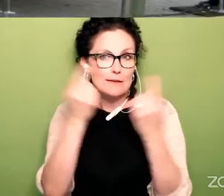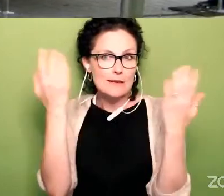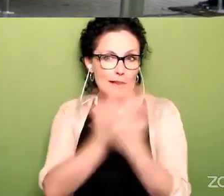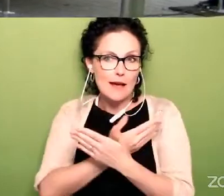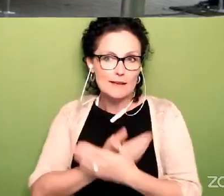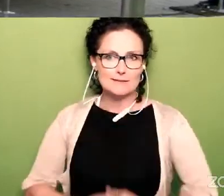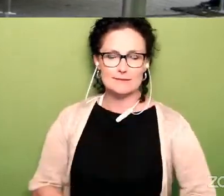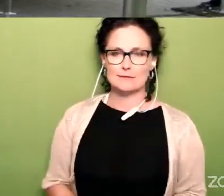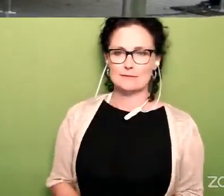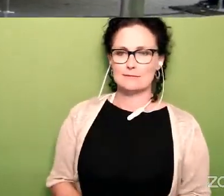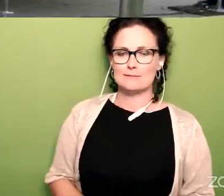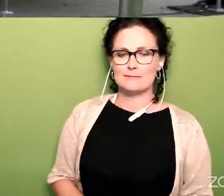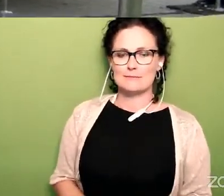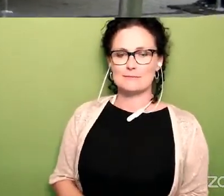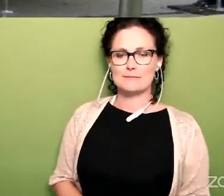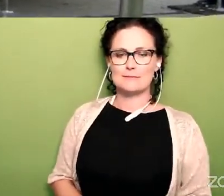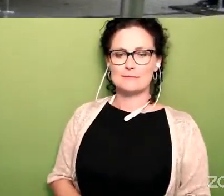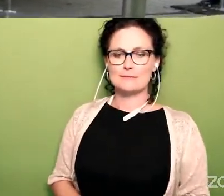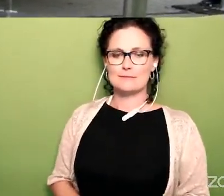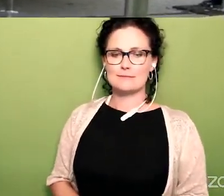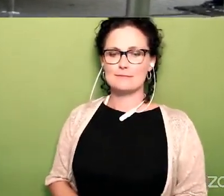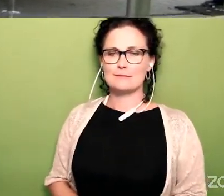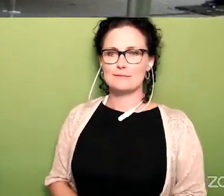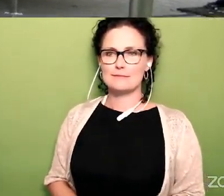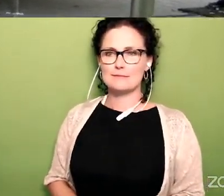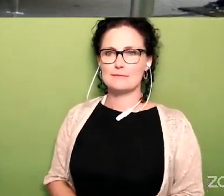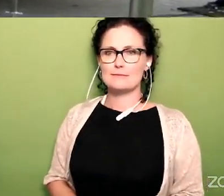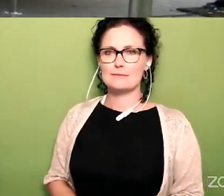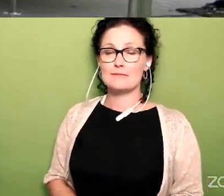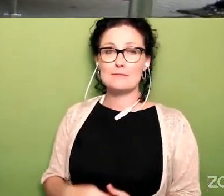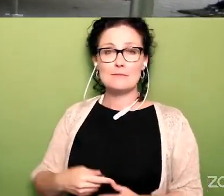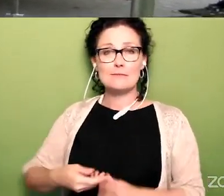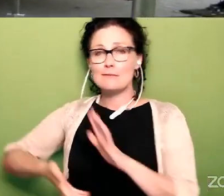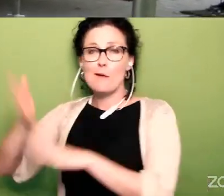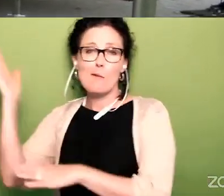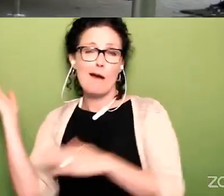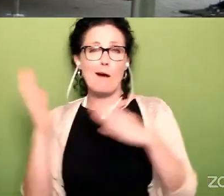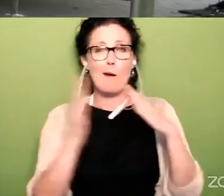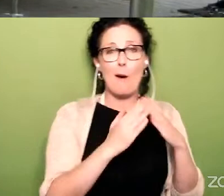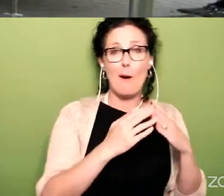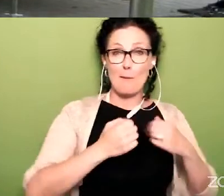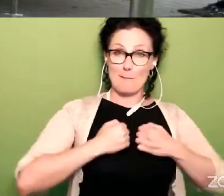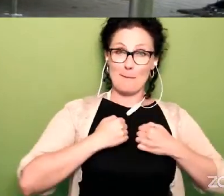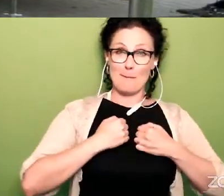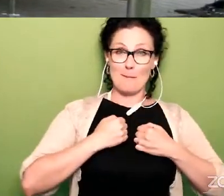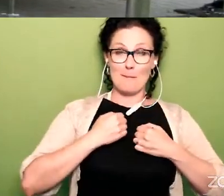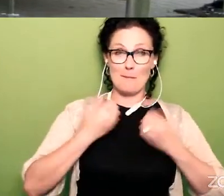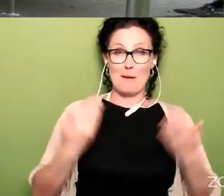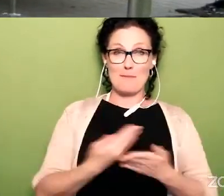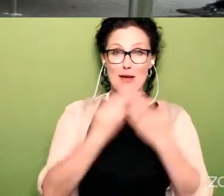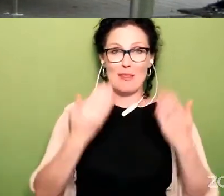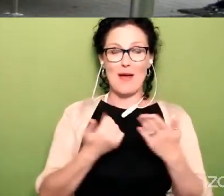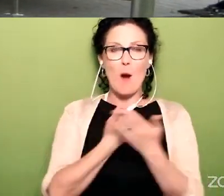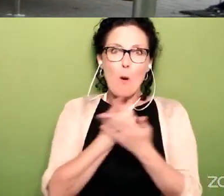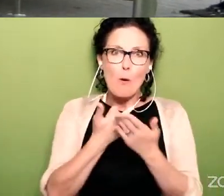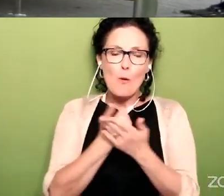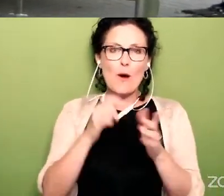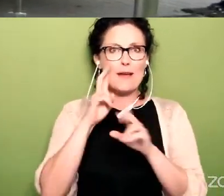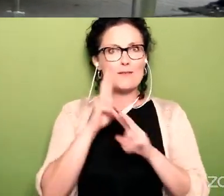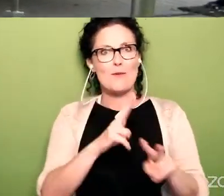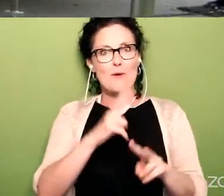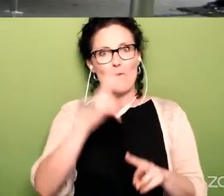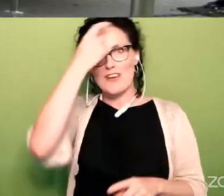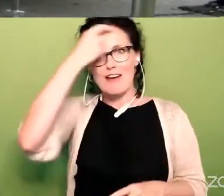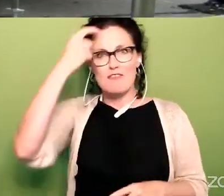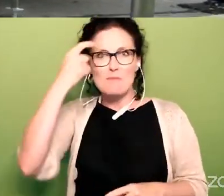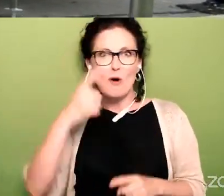and the Order of the Phoenix. It's my favourite film and such a fun tradition to have every year. Year after year on Halloween night, me and my